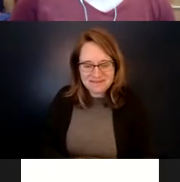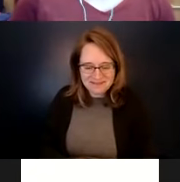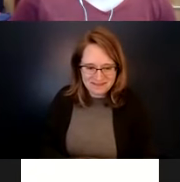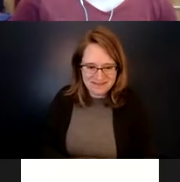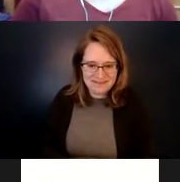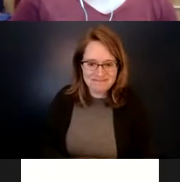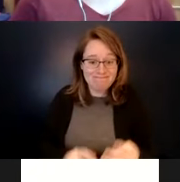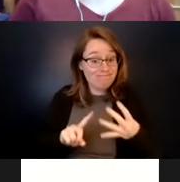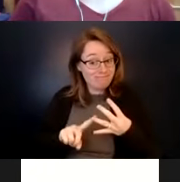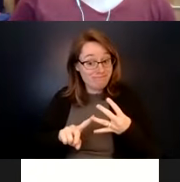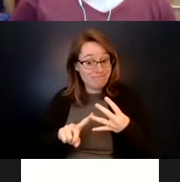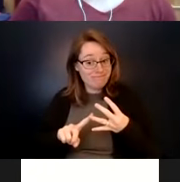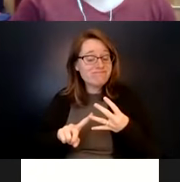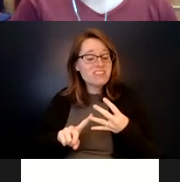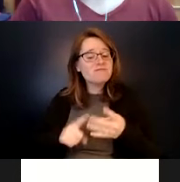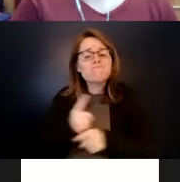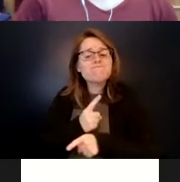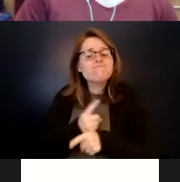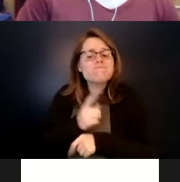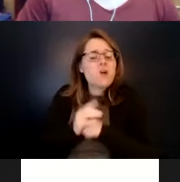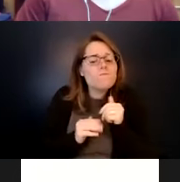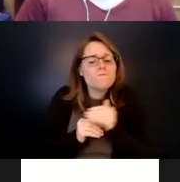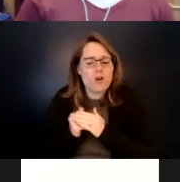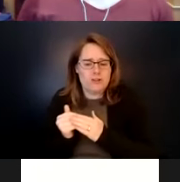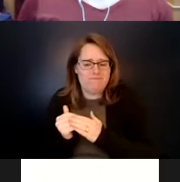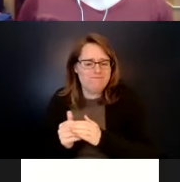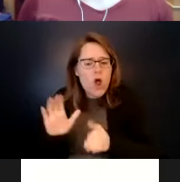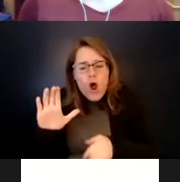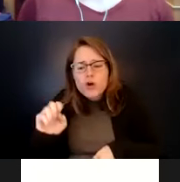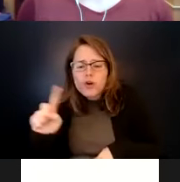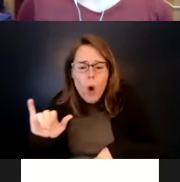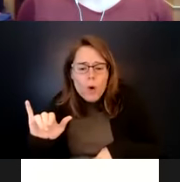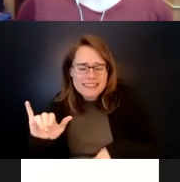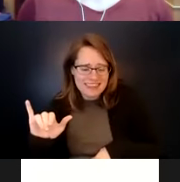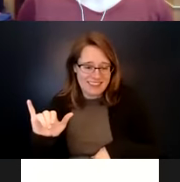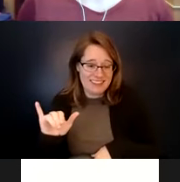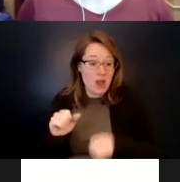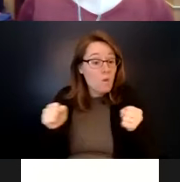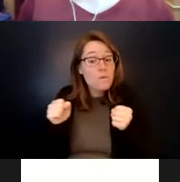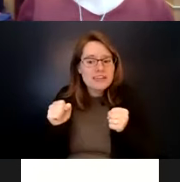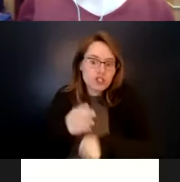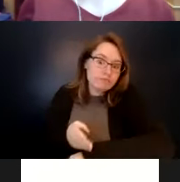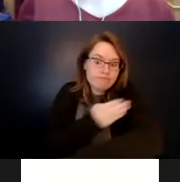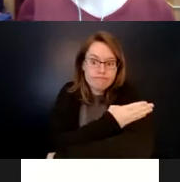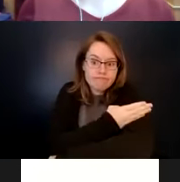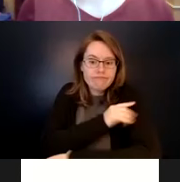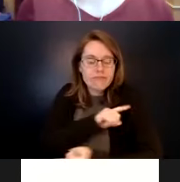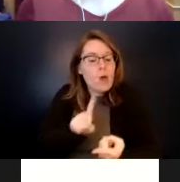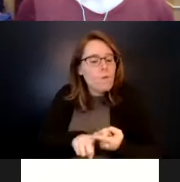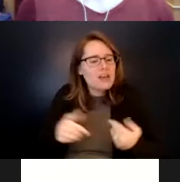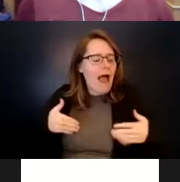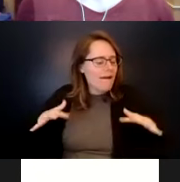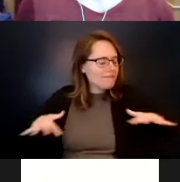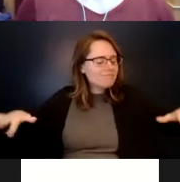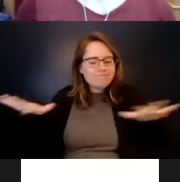And also creature comforts, get cozy. Winter is way more bearable when you're surrounded by stuff that you love.